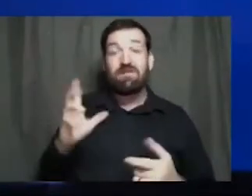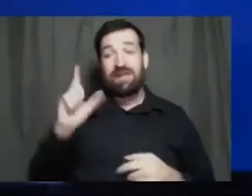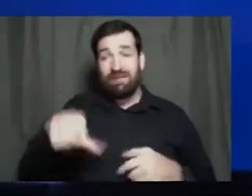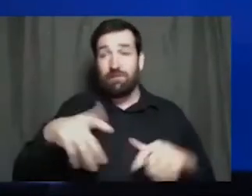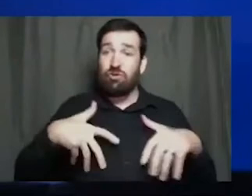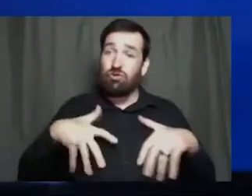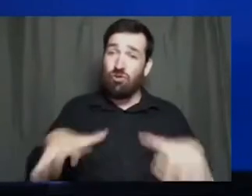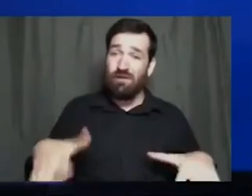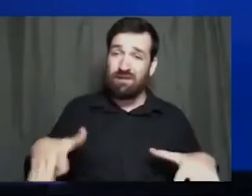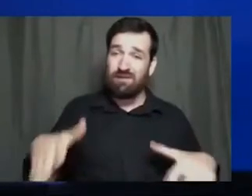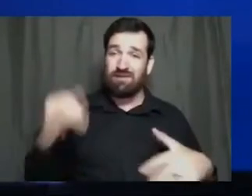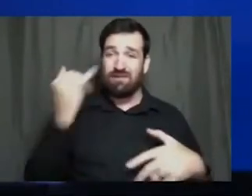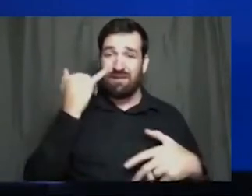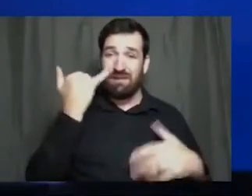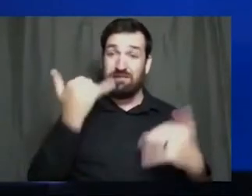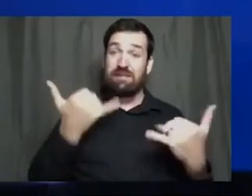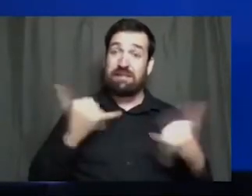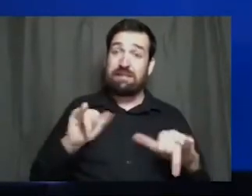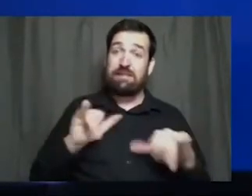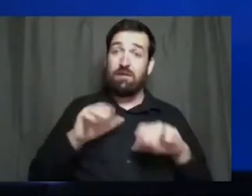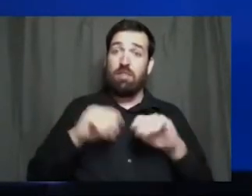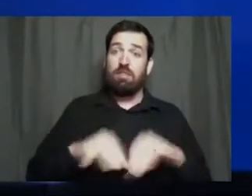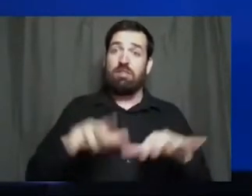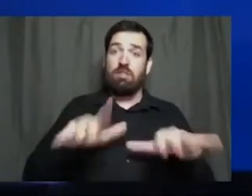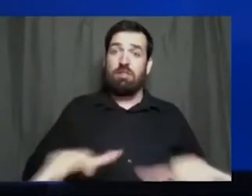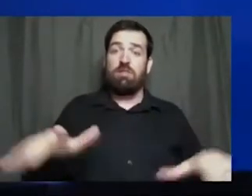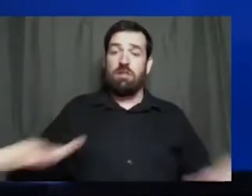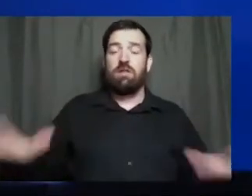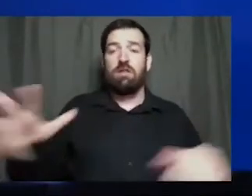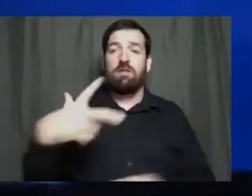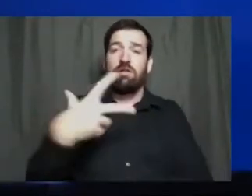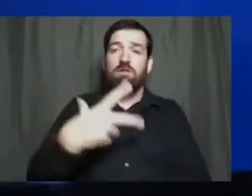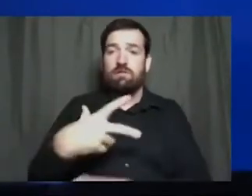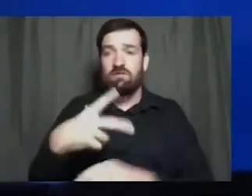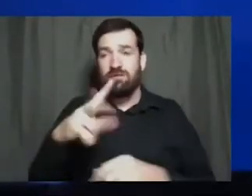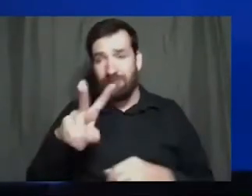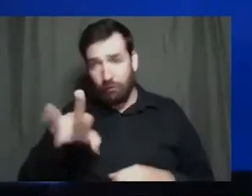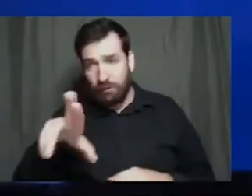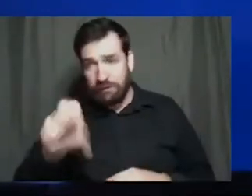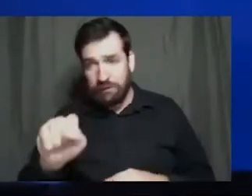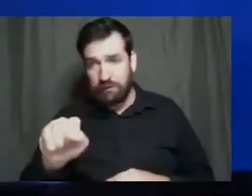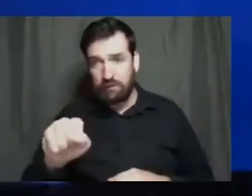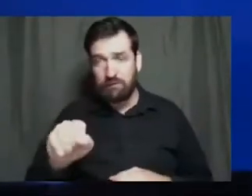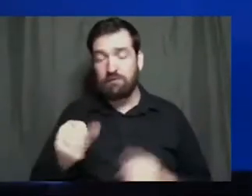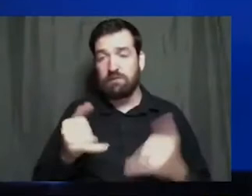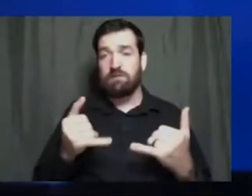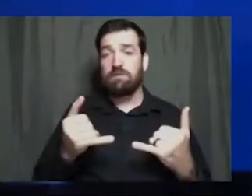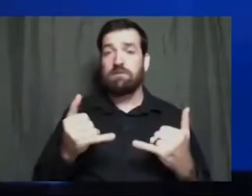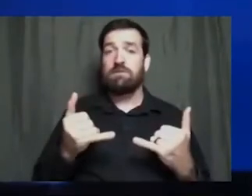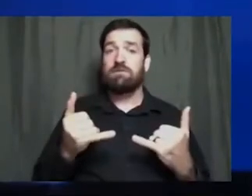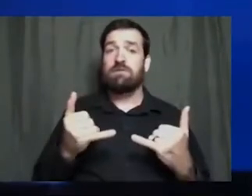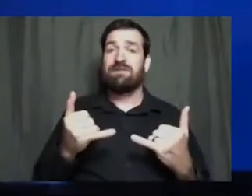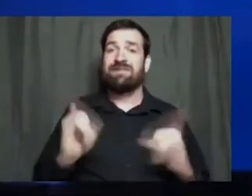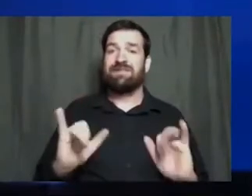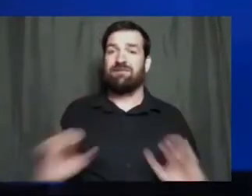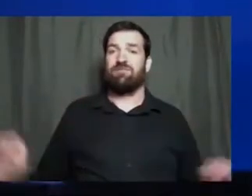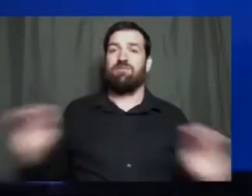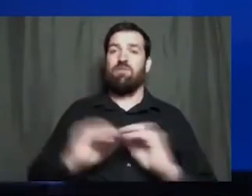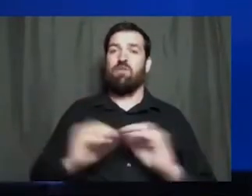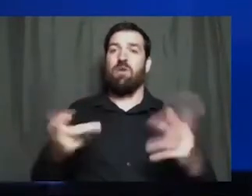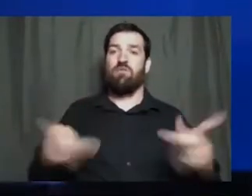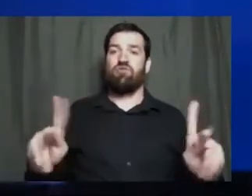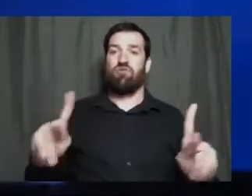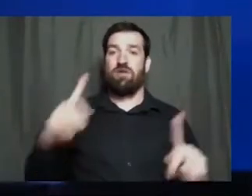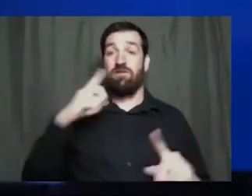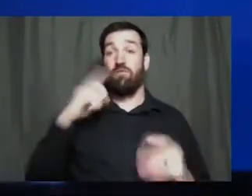shed and spread the virus to an unvaccinated population, we still give more and more opportunity for the variant, another variant to come on, you know,